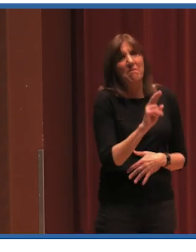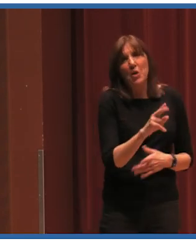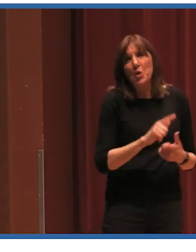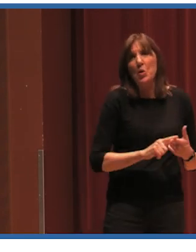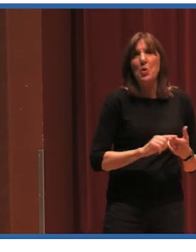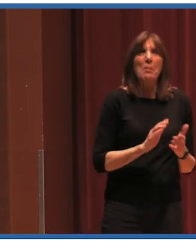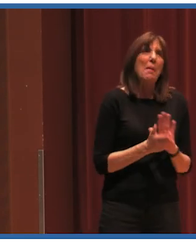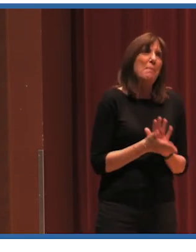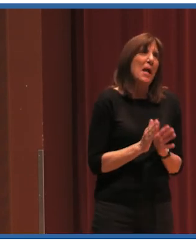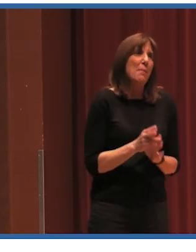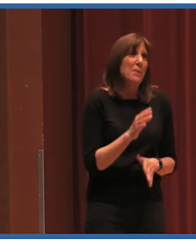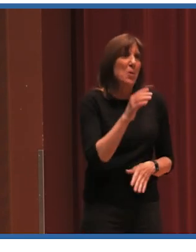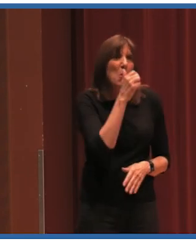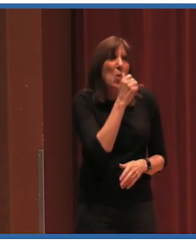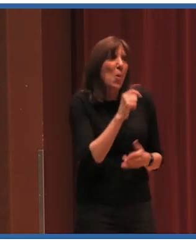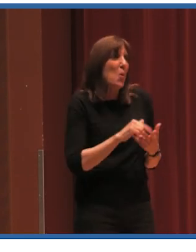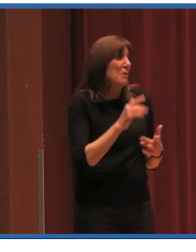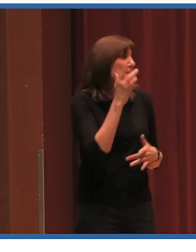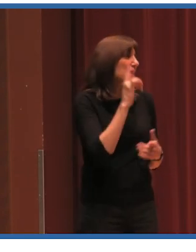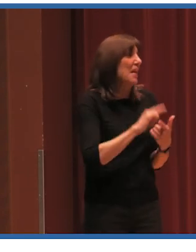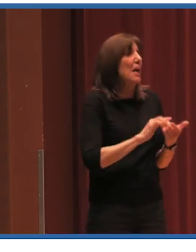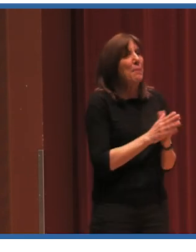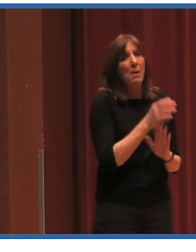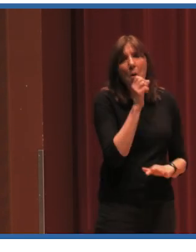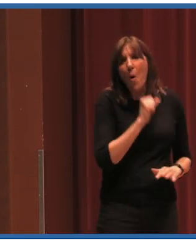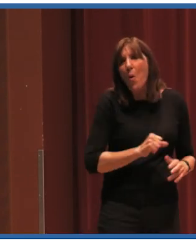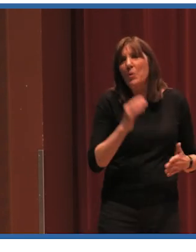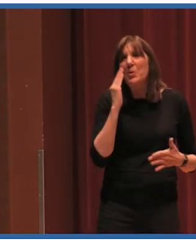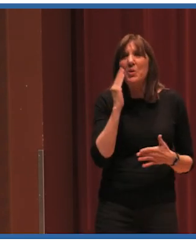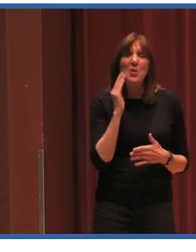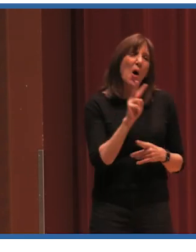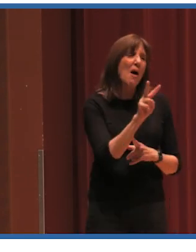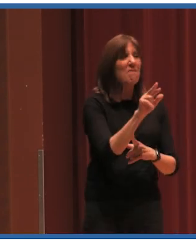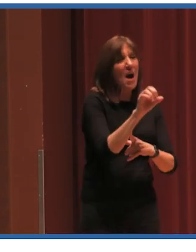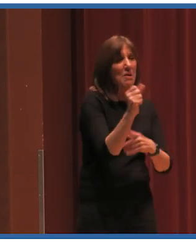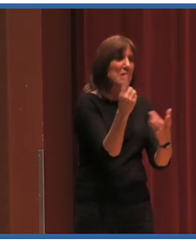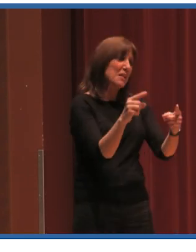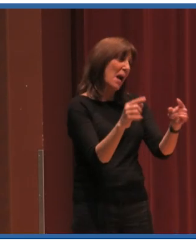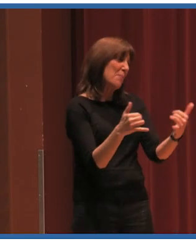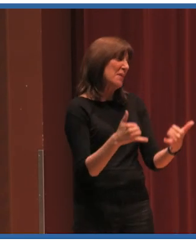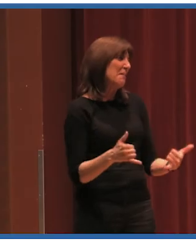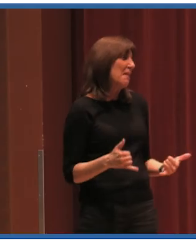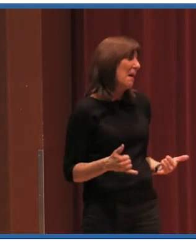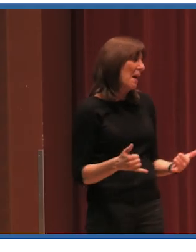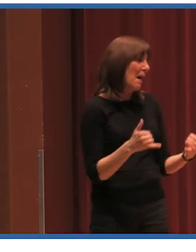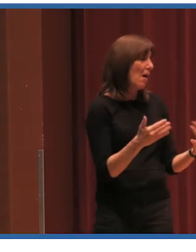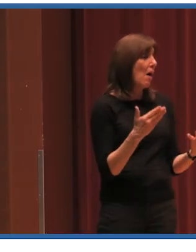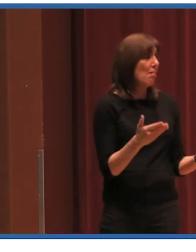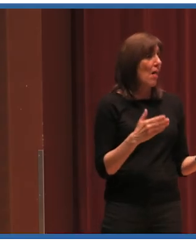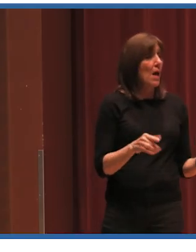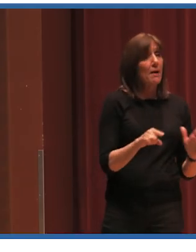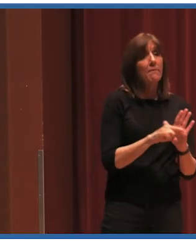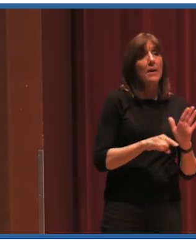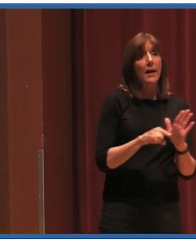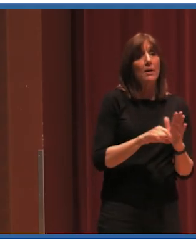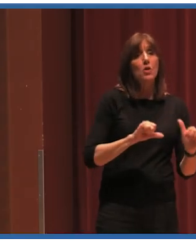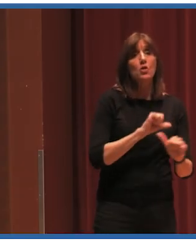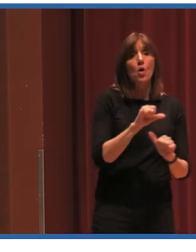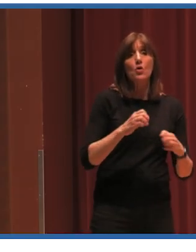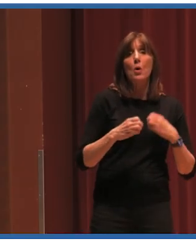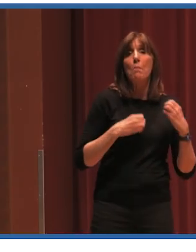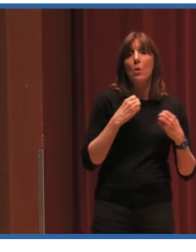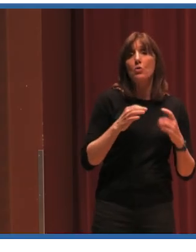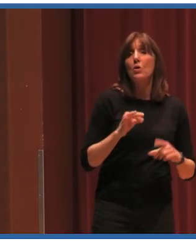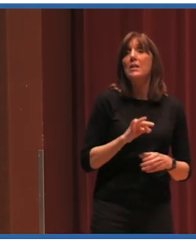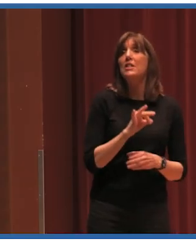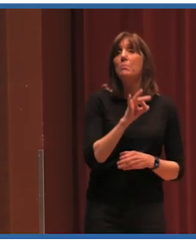virus. Getting older, just a virus going around. And there's a lot of negative social, emotional, and